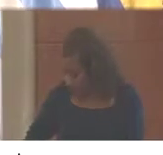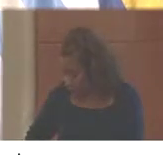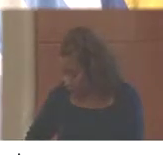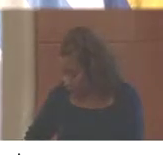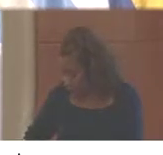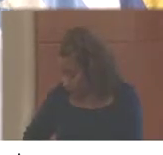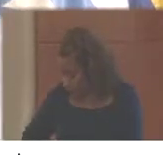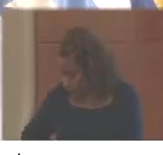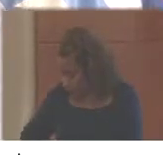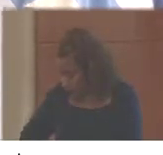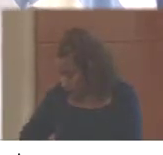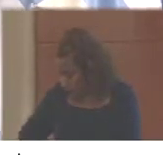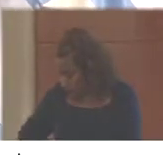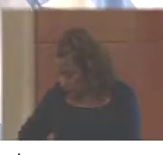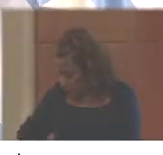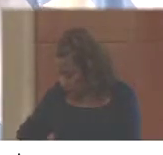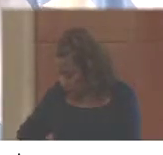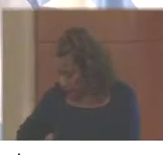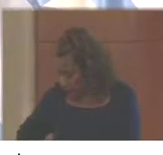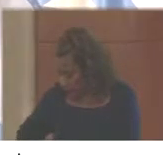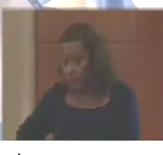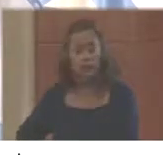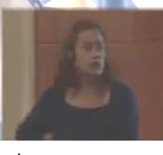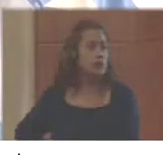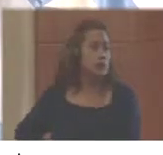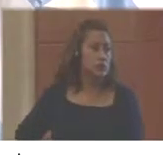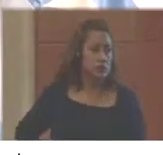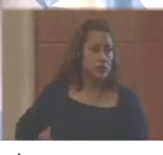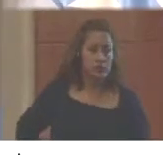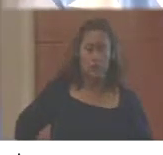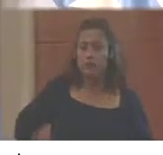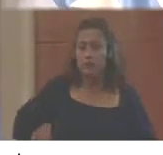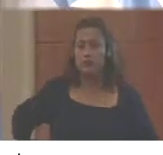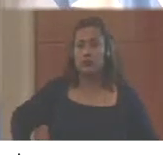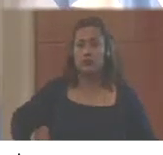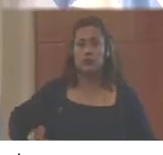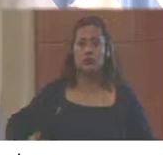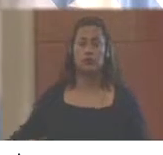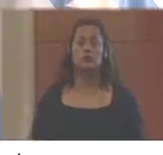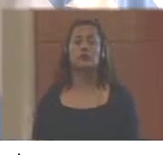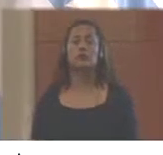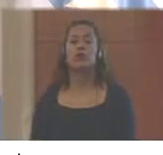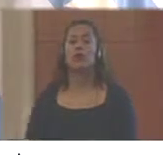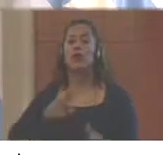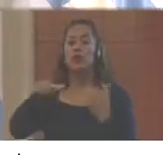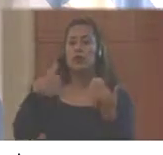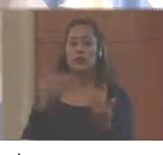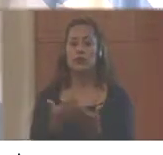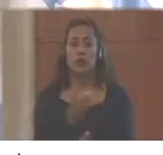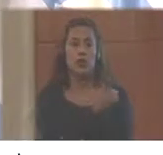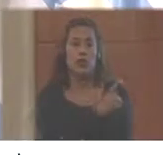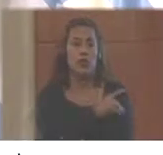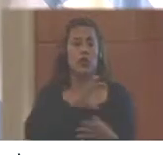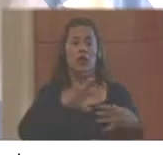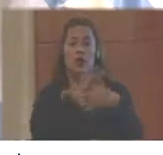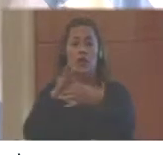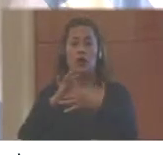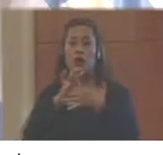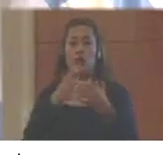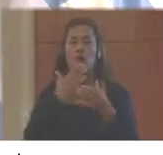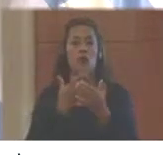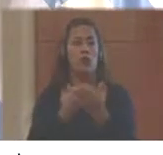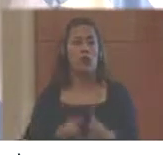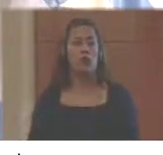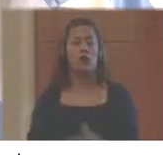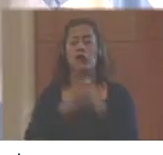ministers, delegates. Let me first thank the government and people of Ecuador for the warm